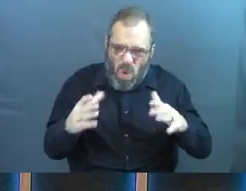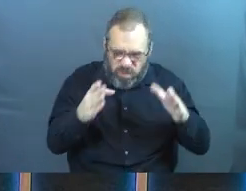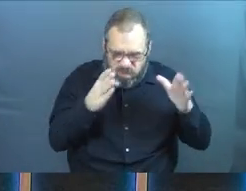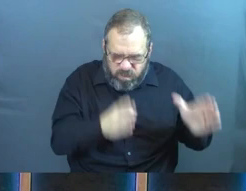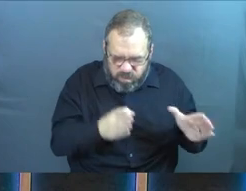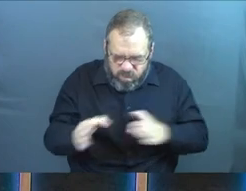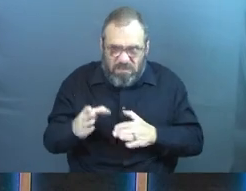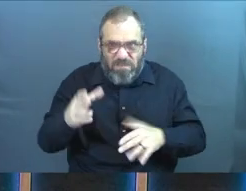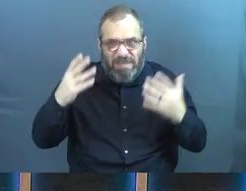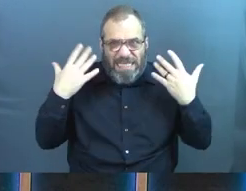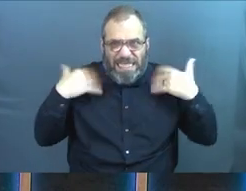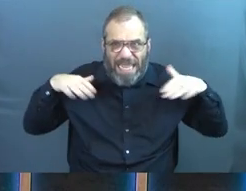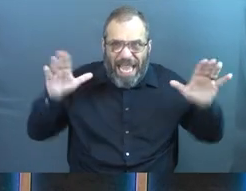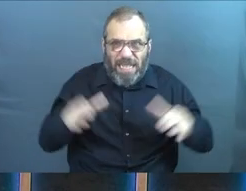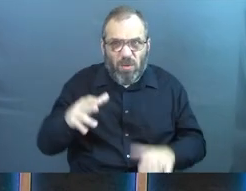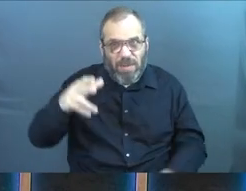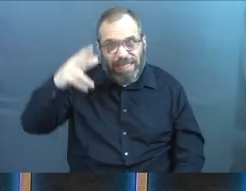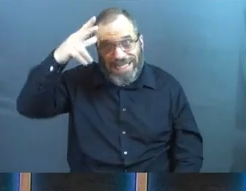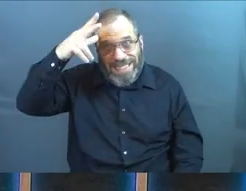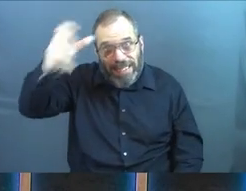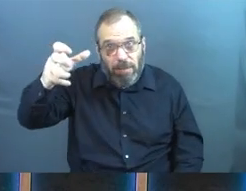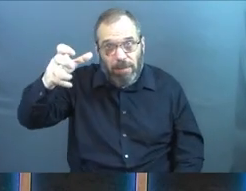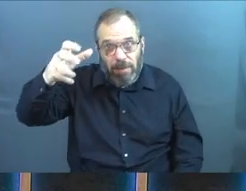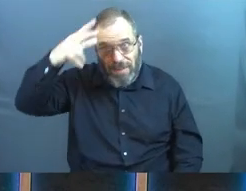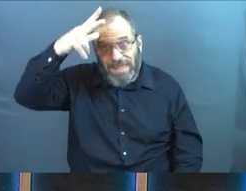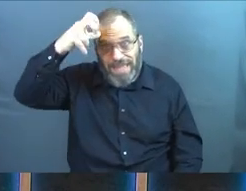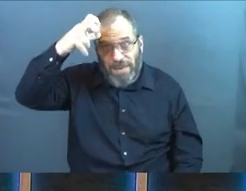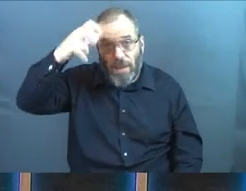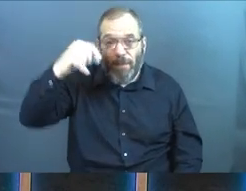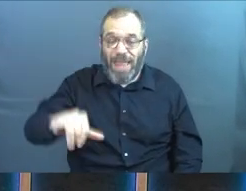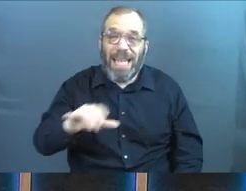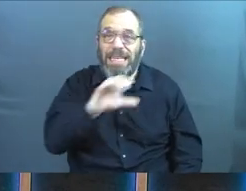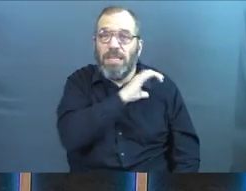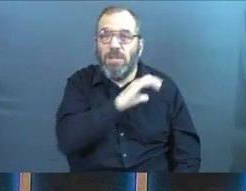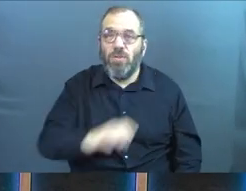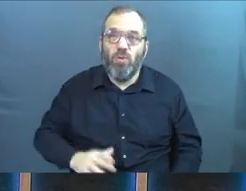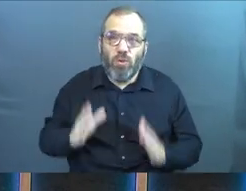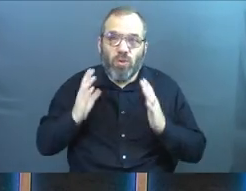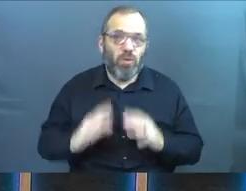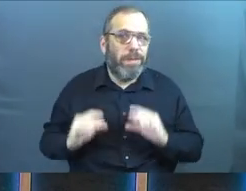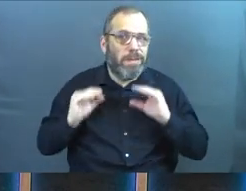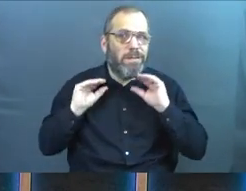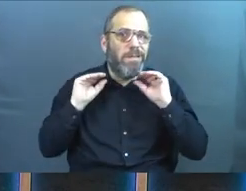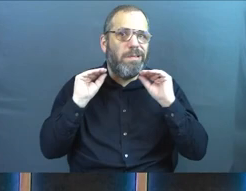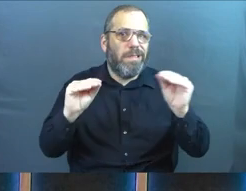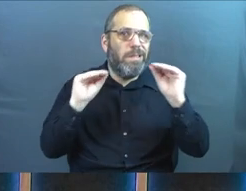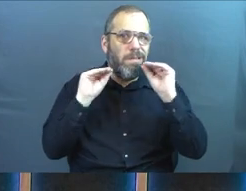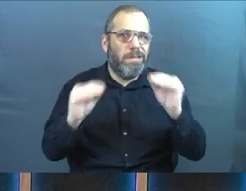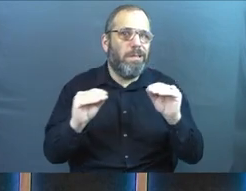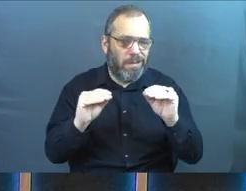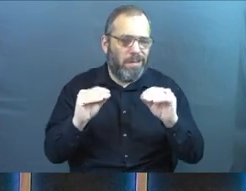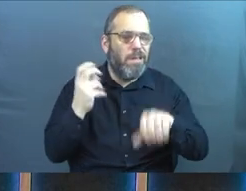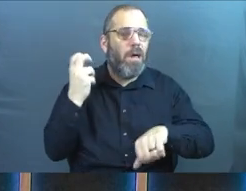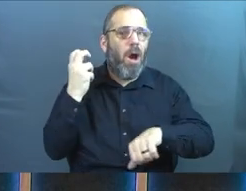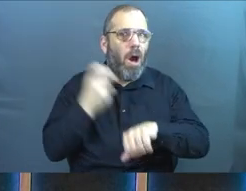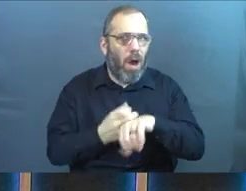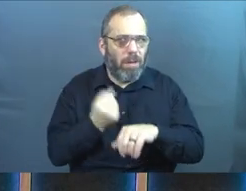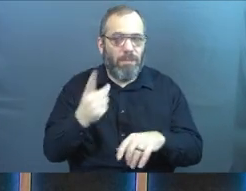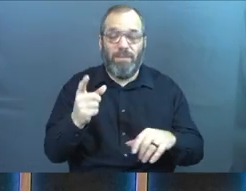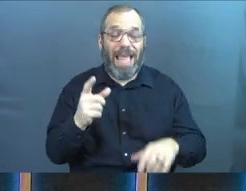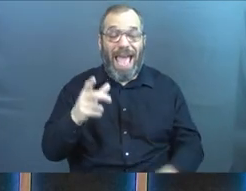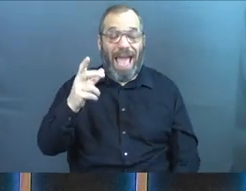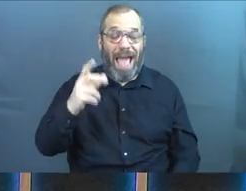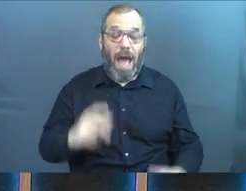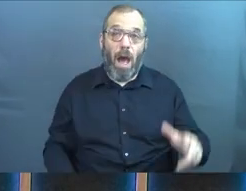organized they are. This is Christian teaching. It's hard to get around this. So Satan